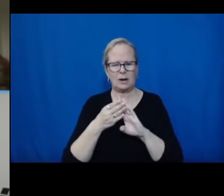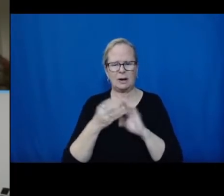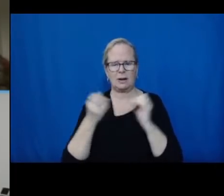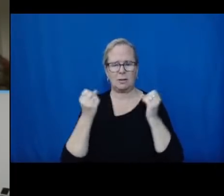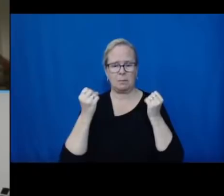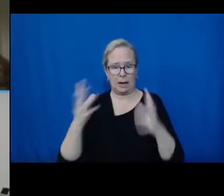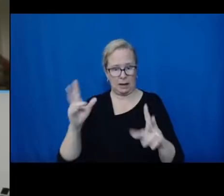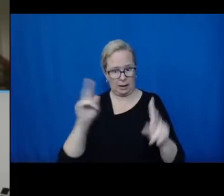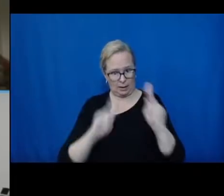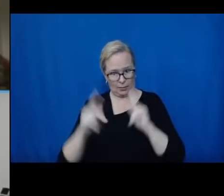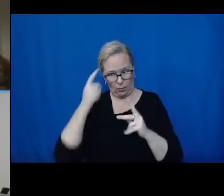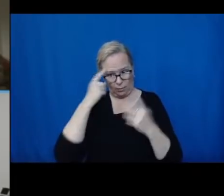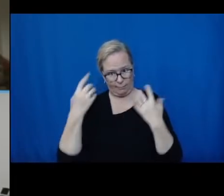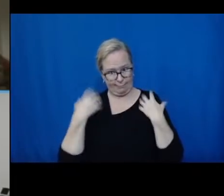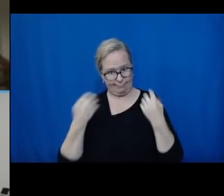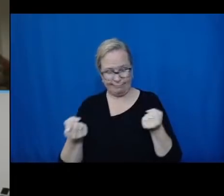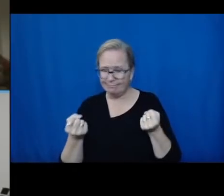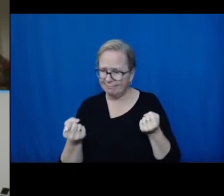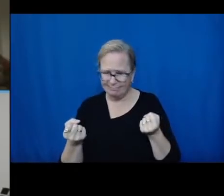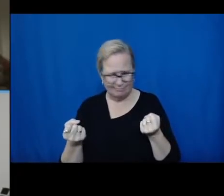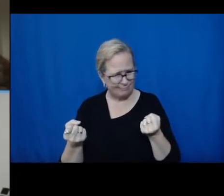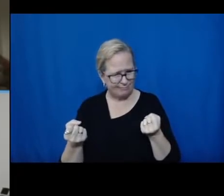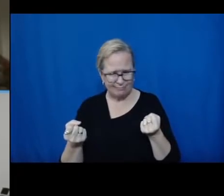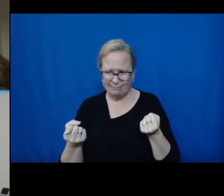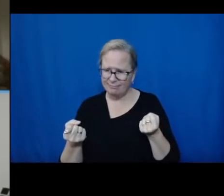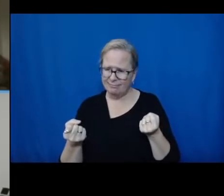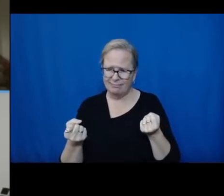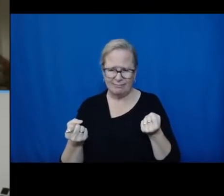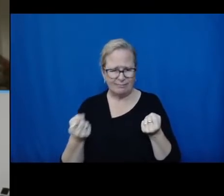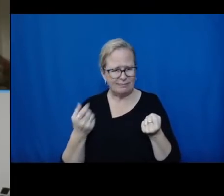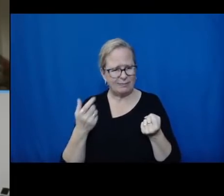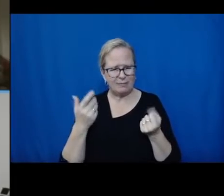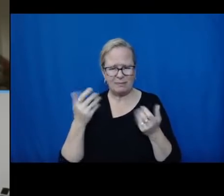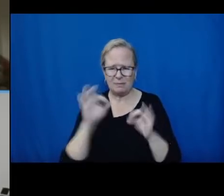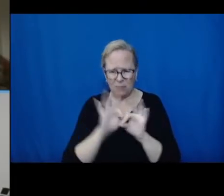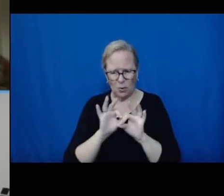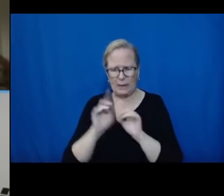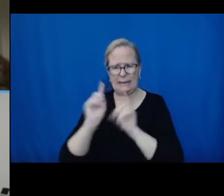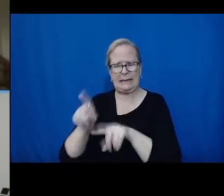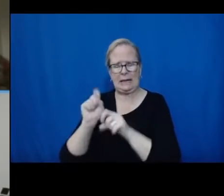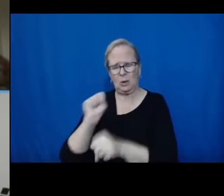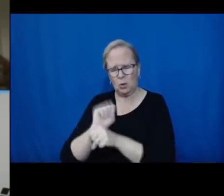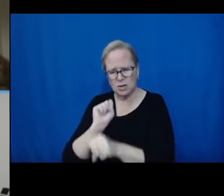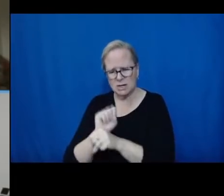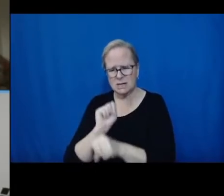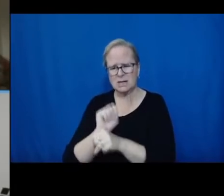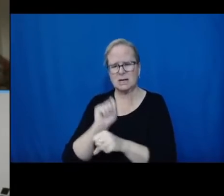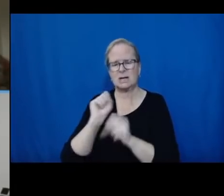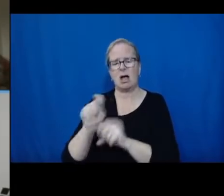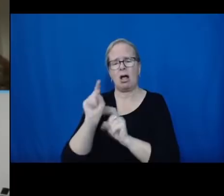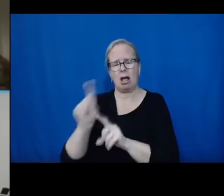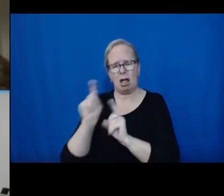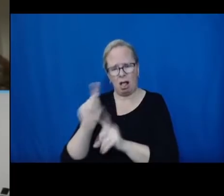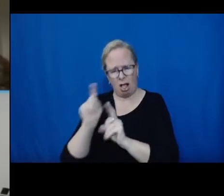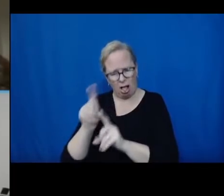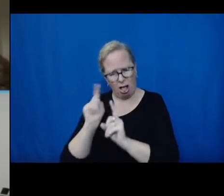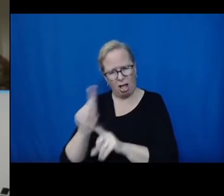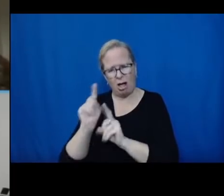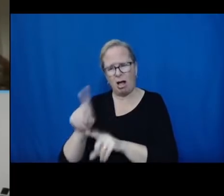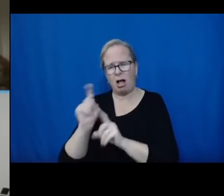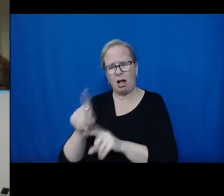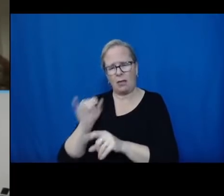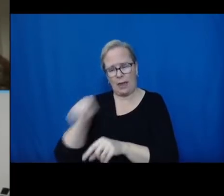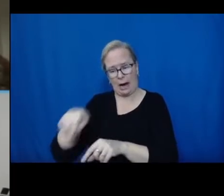work despite being unwell, which could have serious long-term consequences for them and their well-being. And I'm